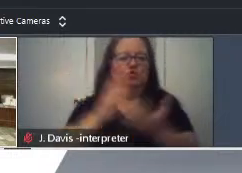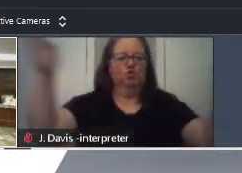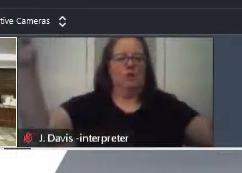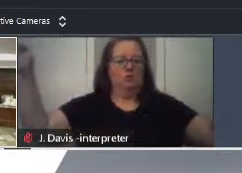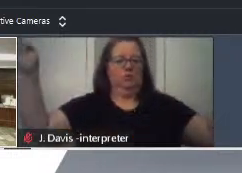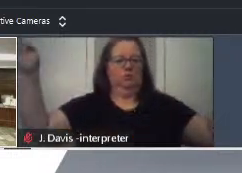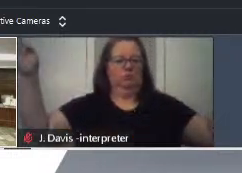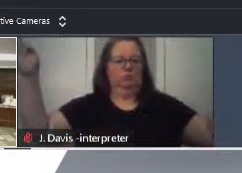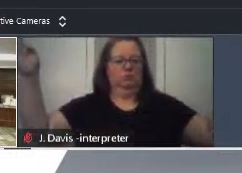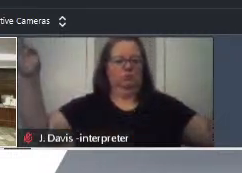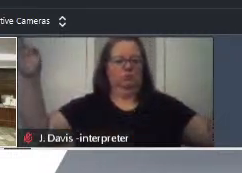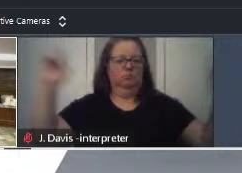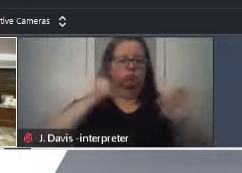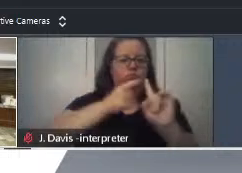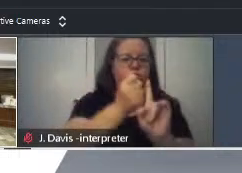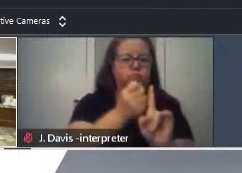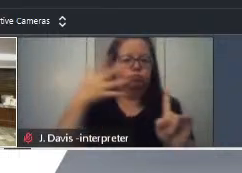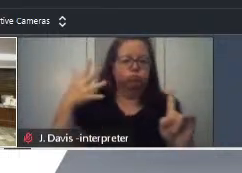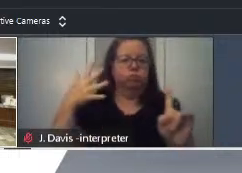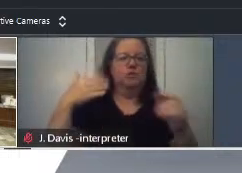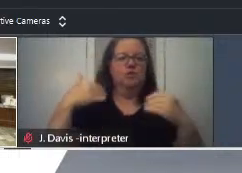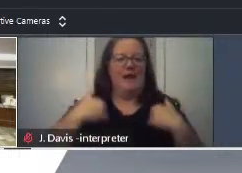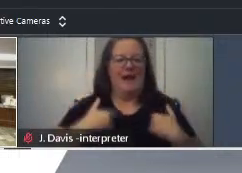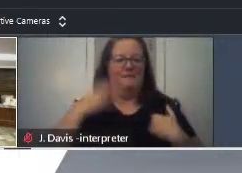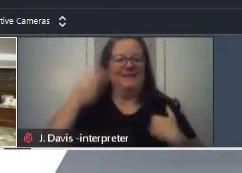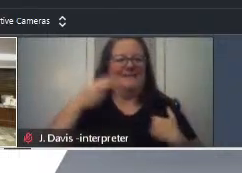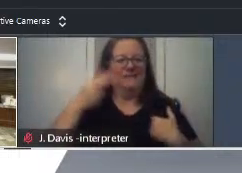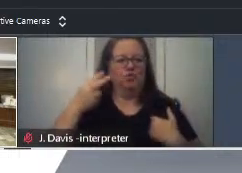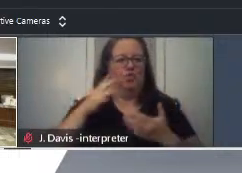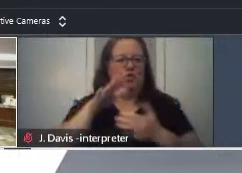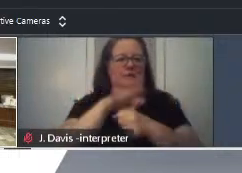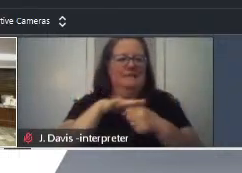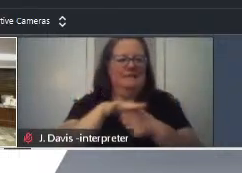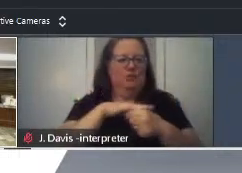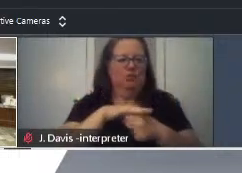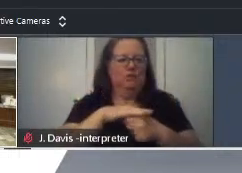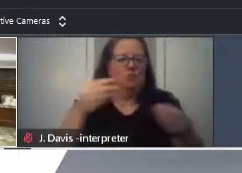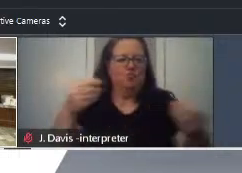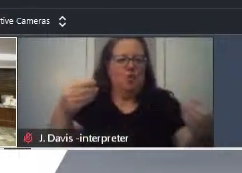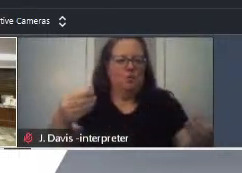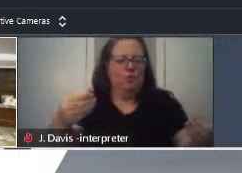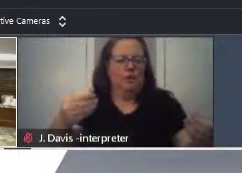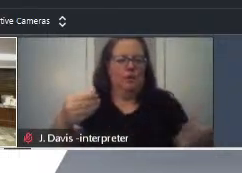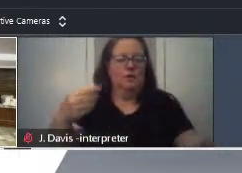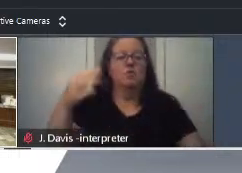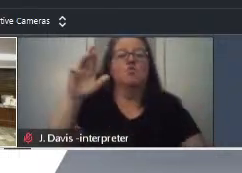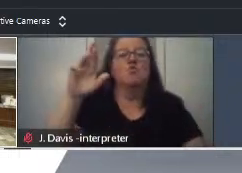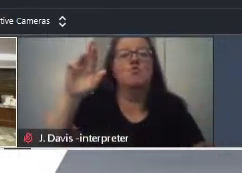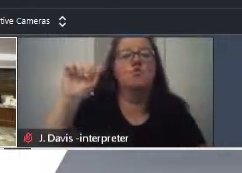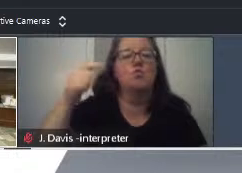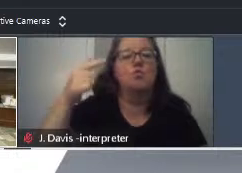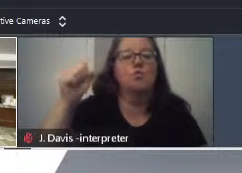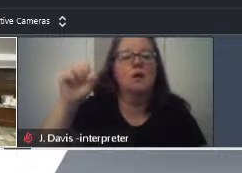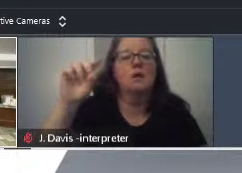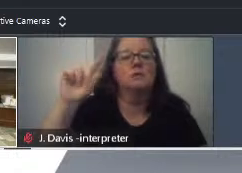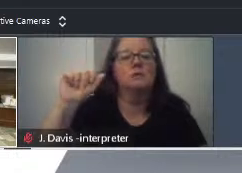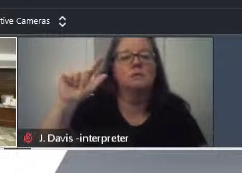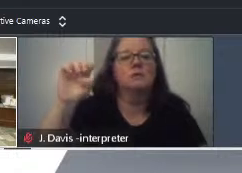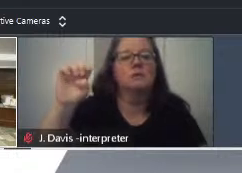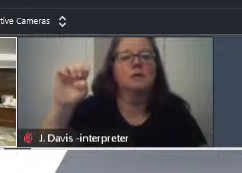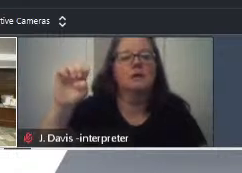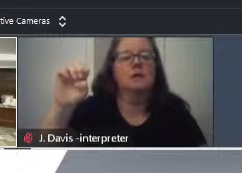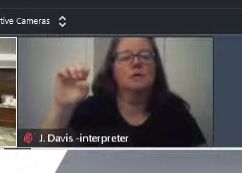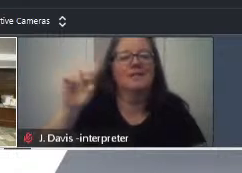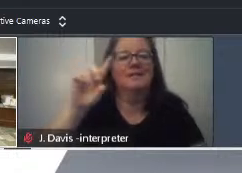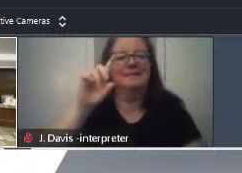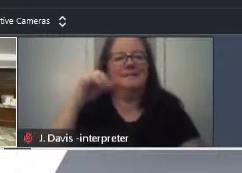means to own a property in a landmarks district, and then Mr. Ragsdale, the deputy zoning